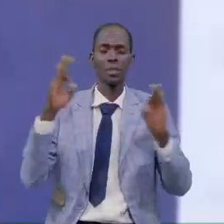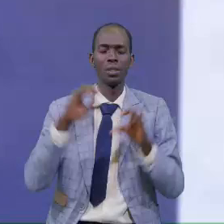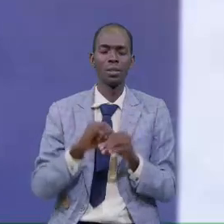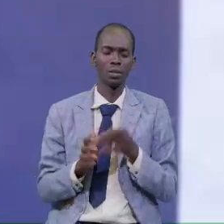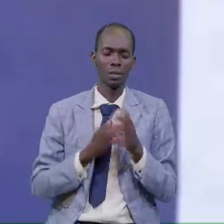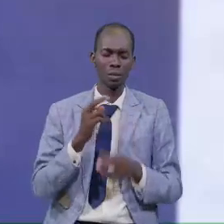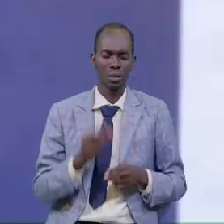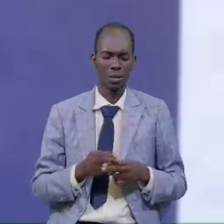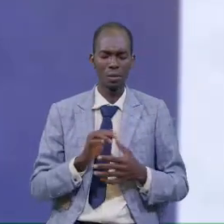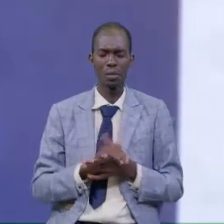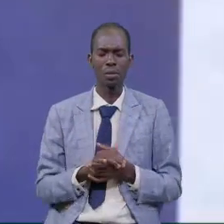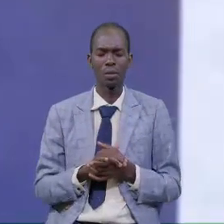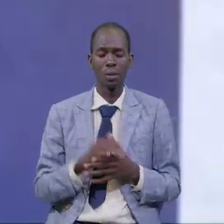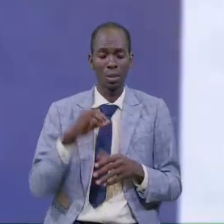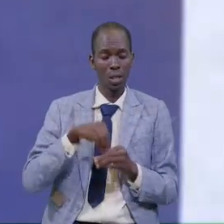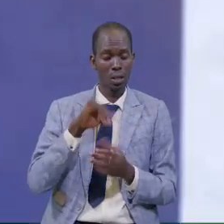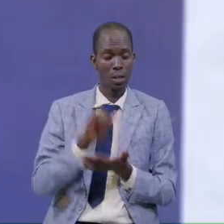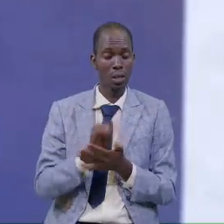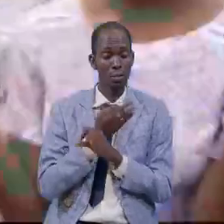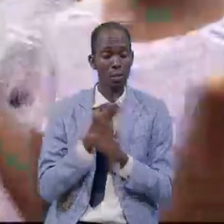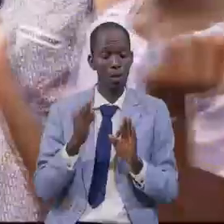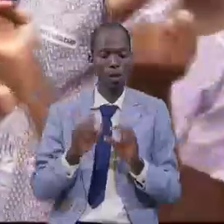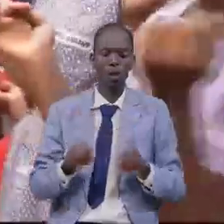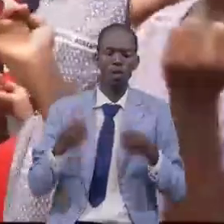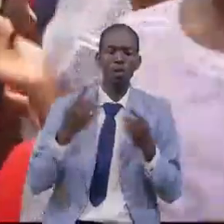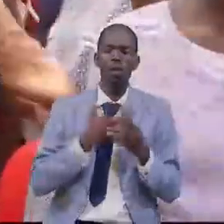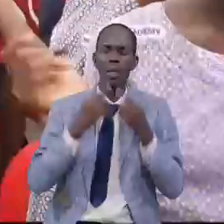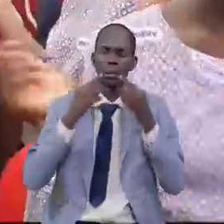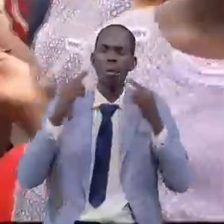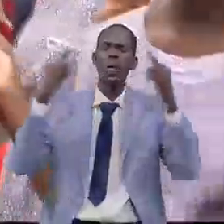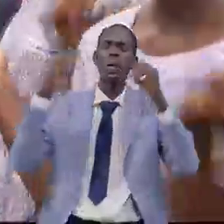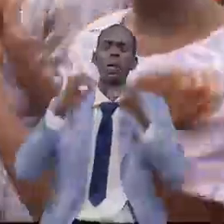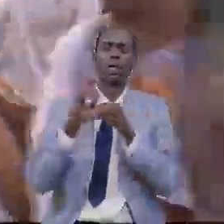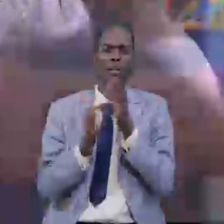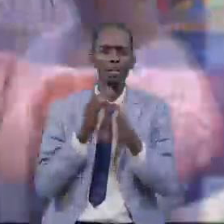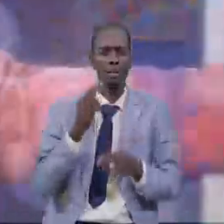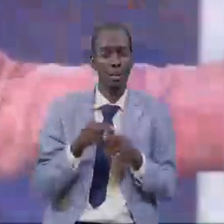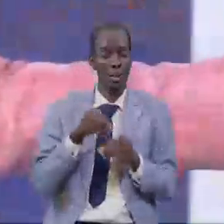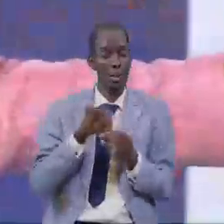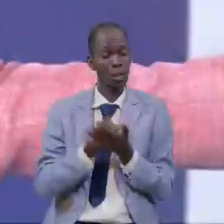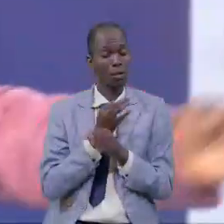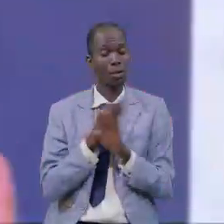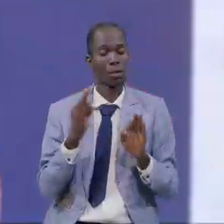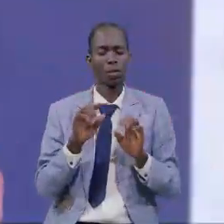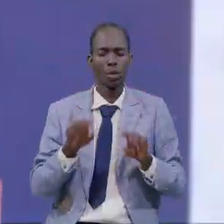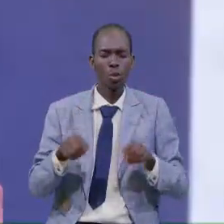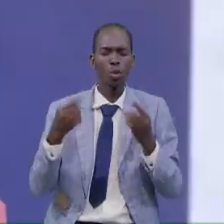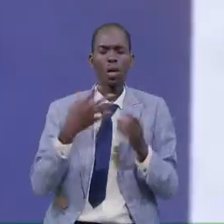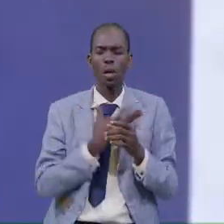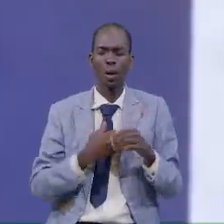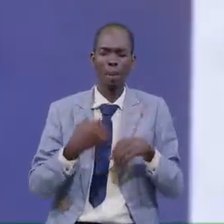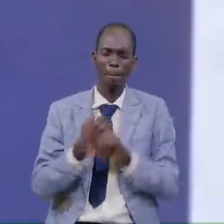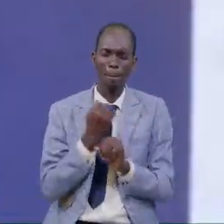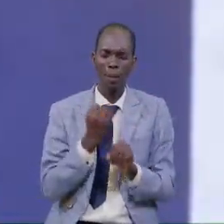In that freedom, go and succeed. In that freedom, go and make waves in the